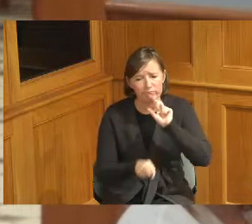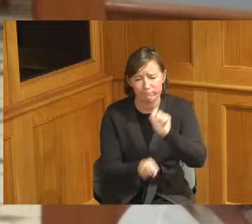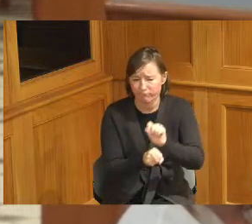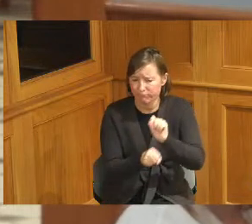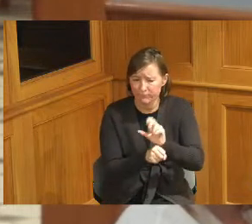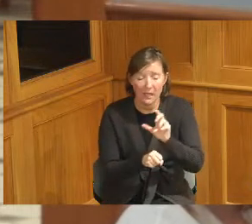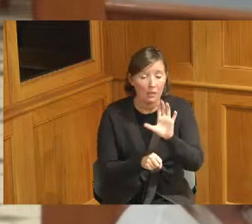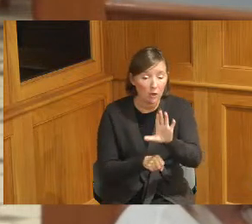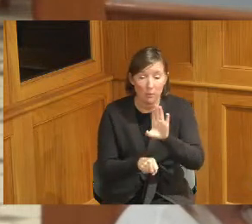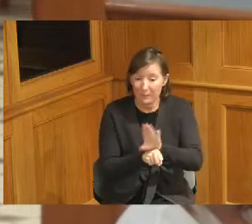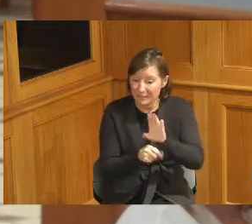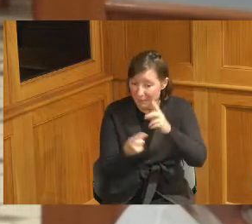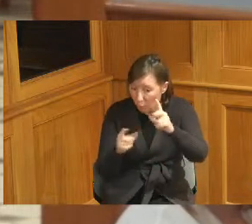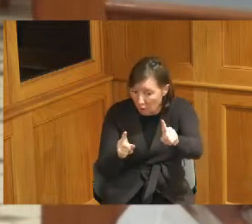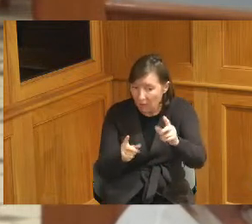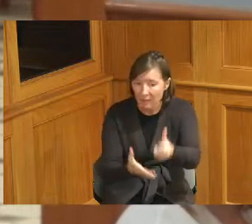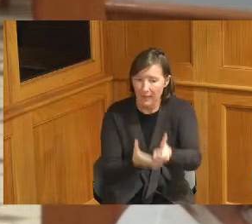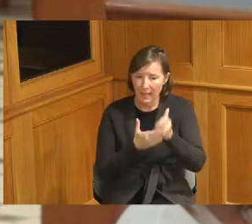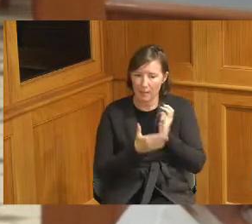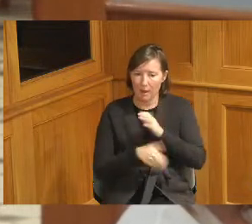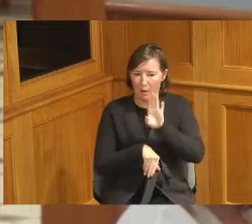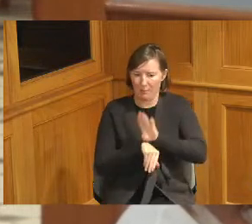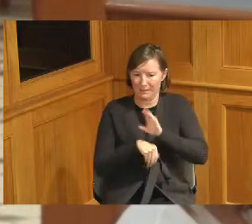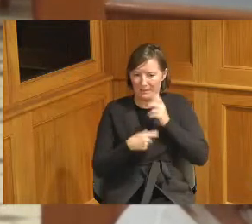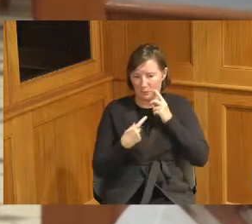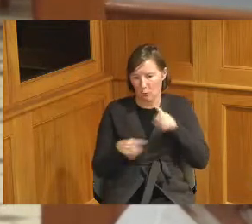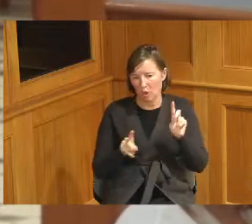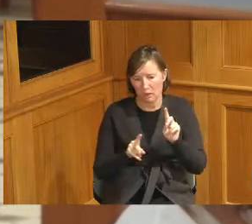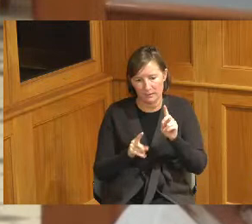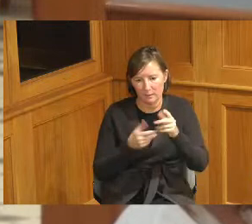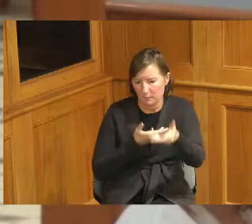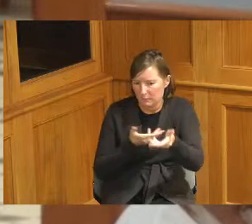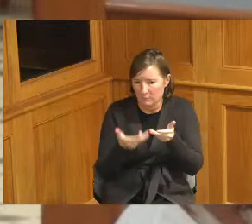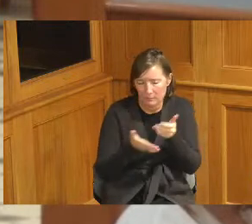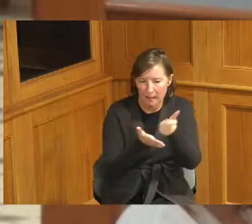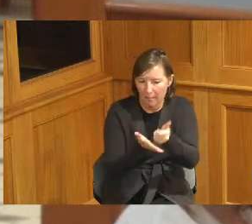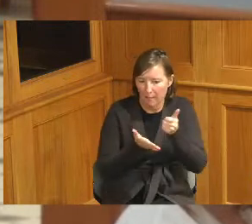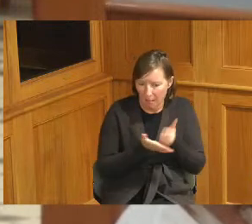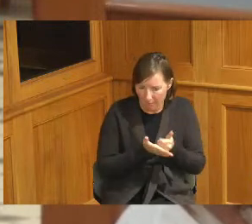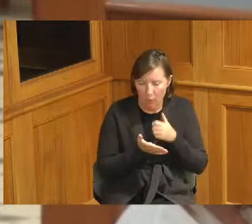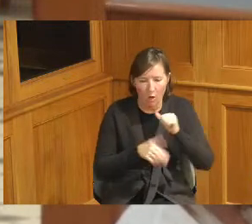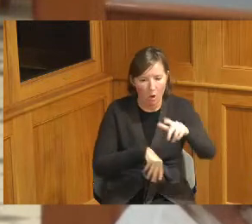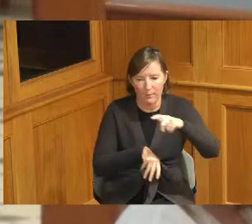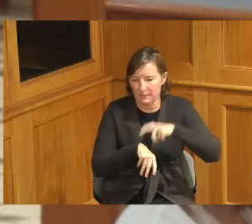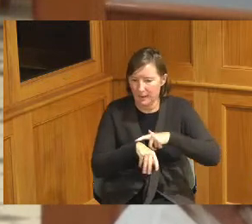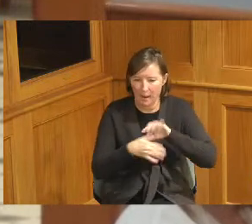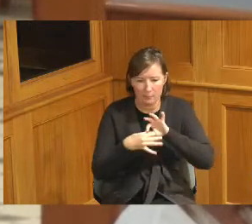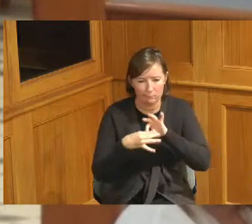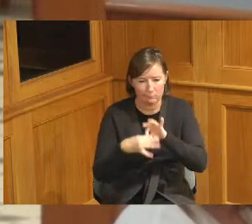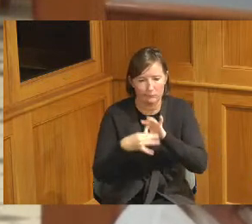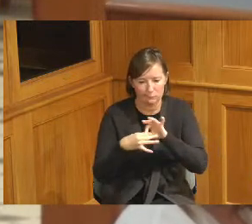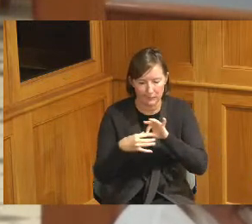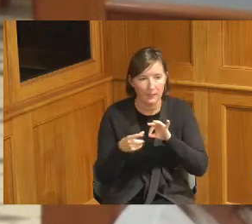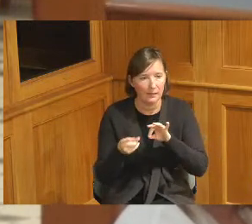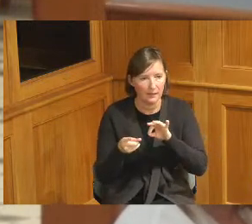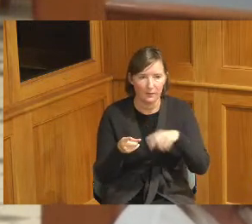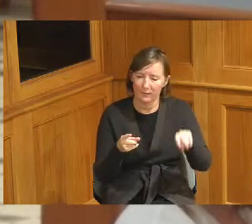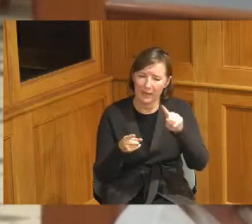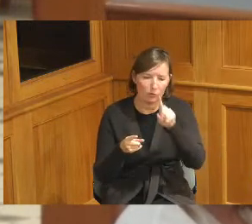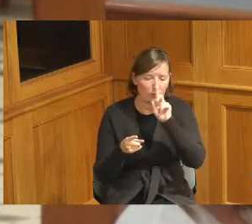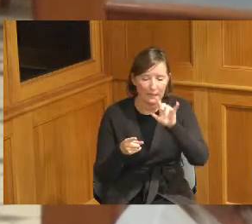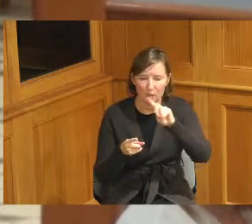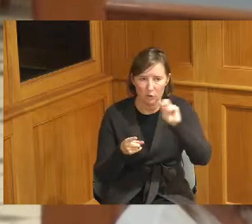their businesses work. They try to get our businesses work and that kind of thing. So we're always on top of it. That's great. And they do a good job. They really do.